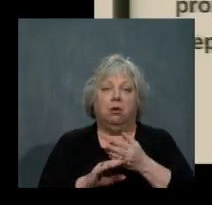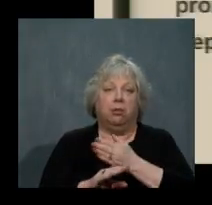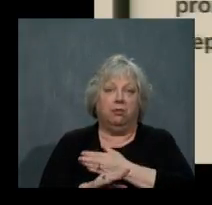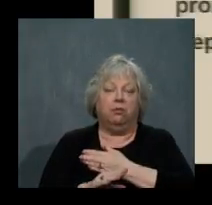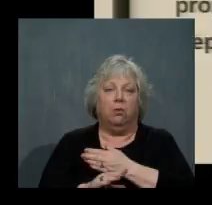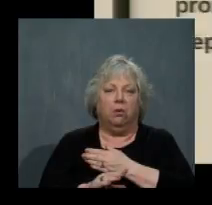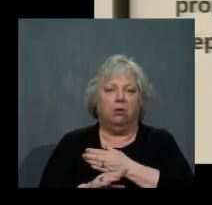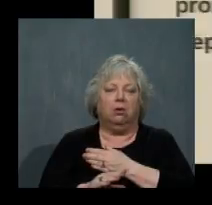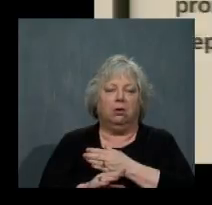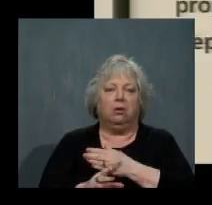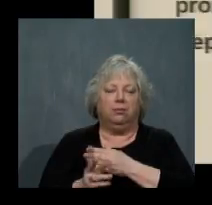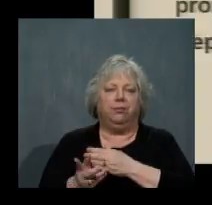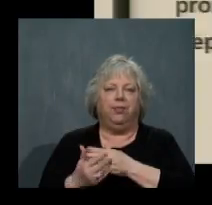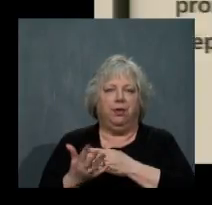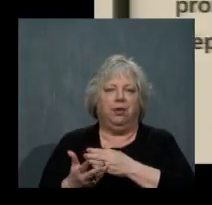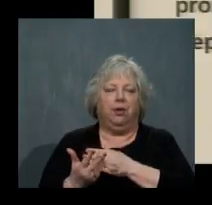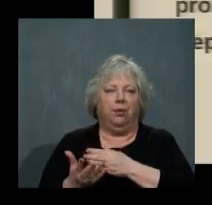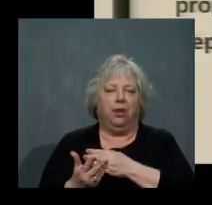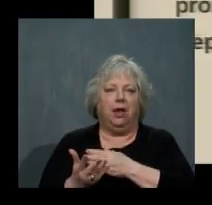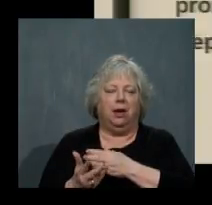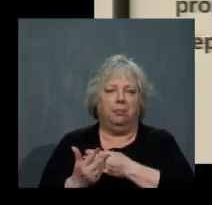the